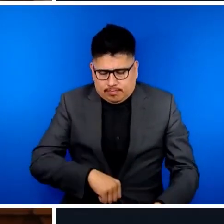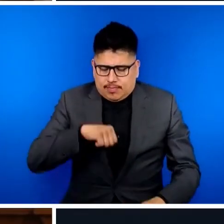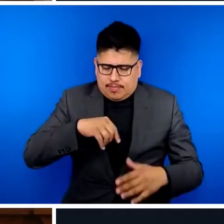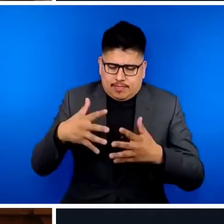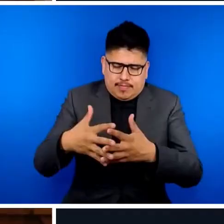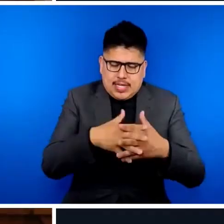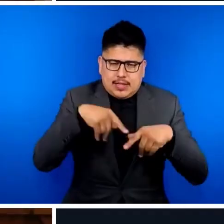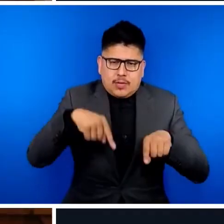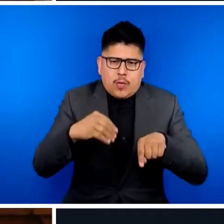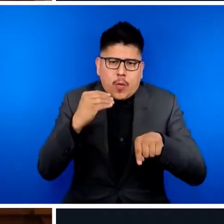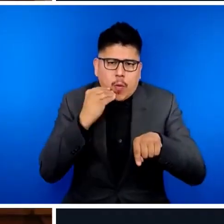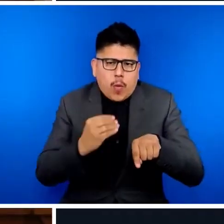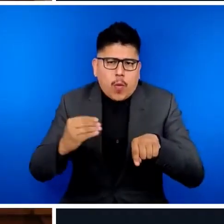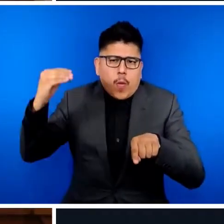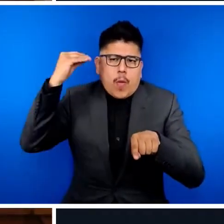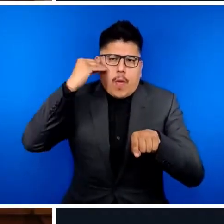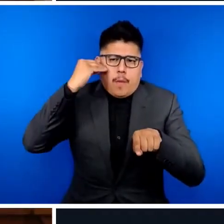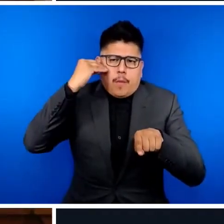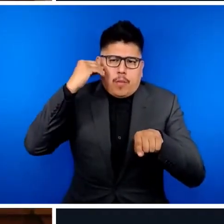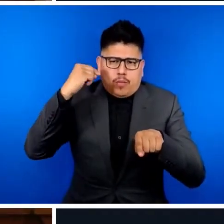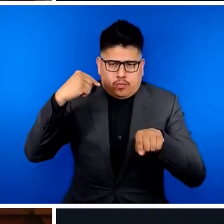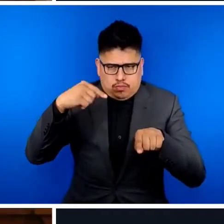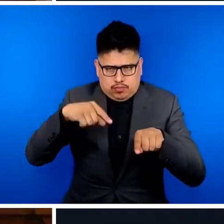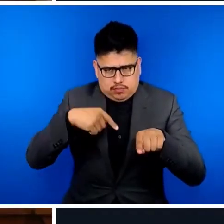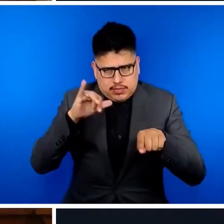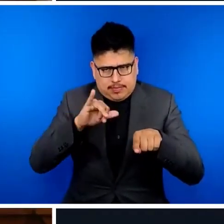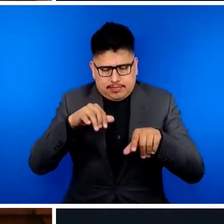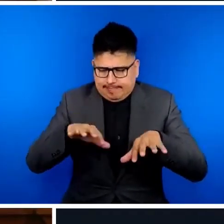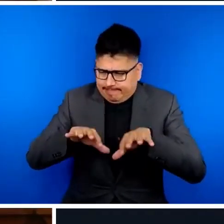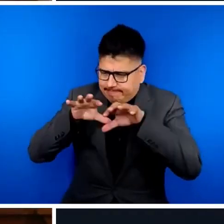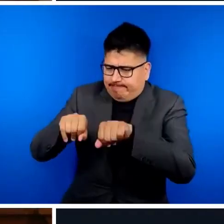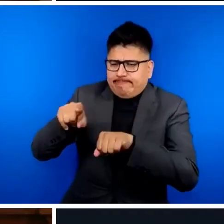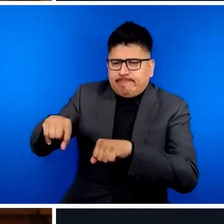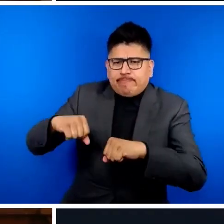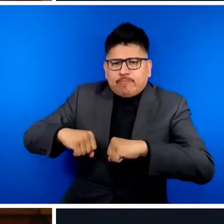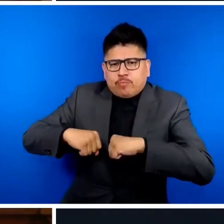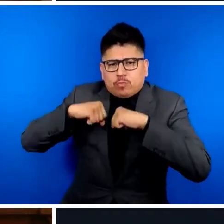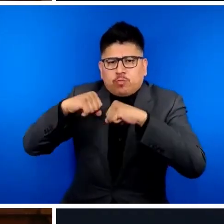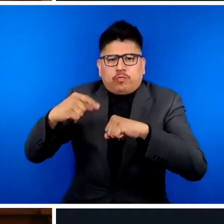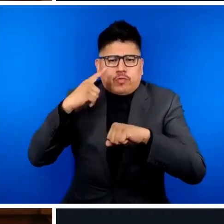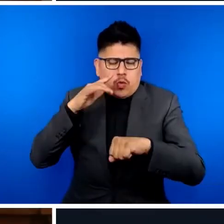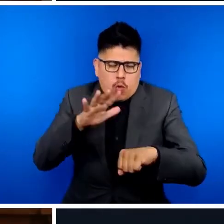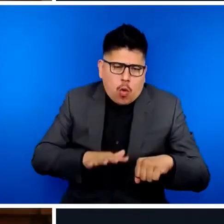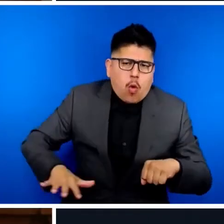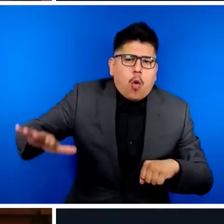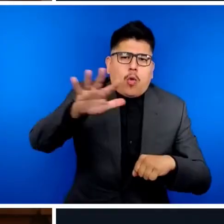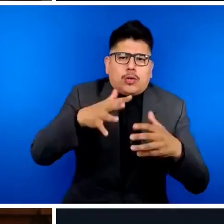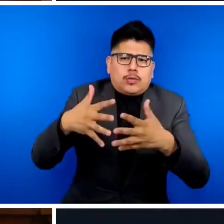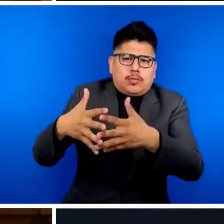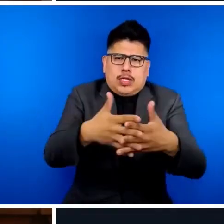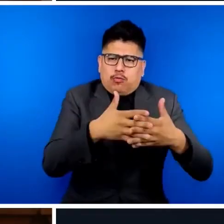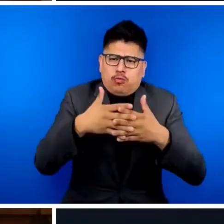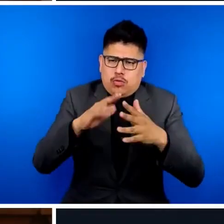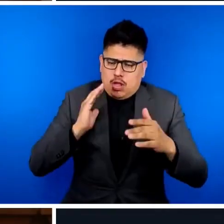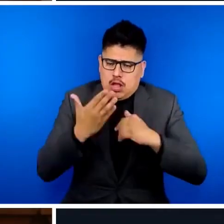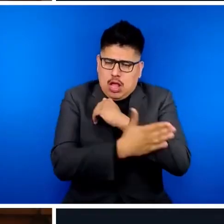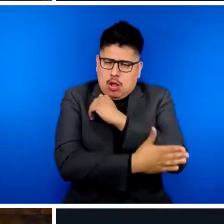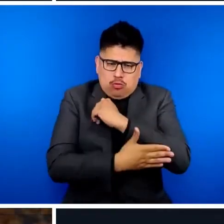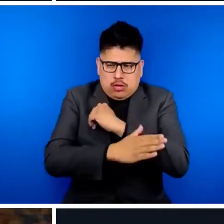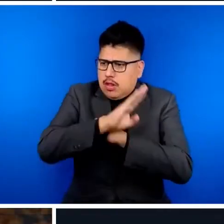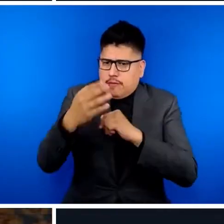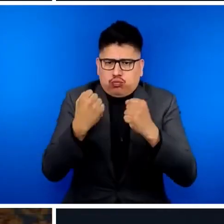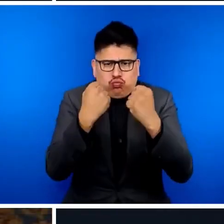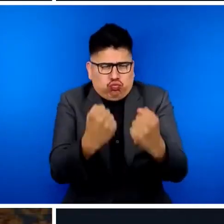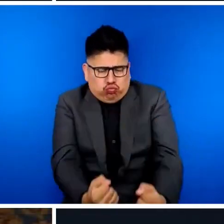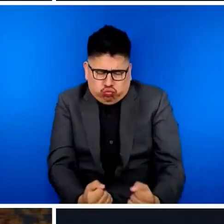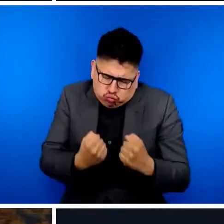also restoring security for Americans abroad. Our country has never been stronger. My first 10 months, I ended